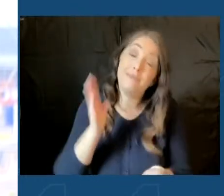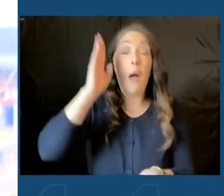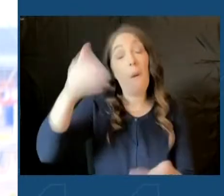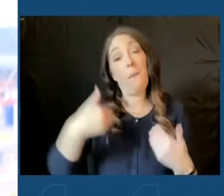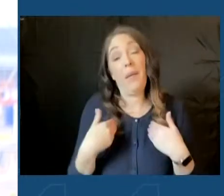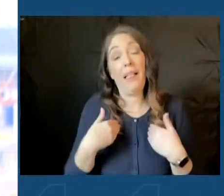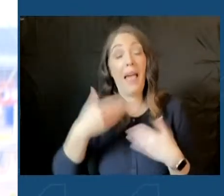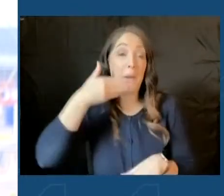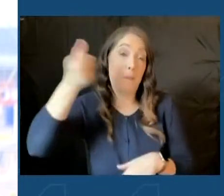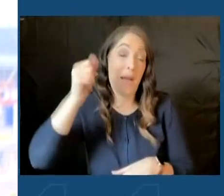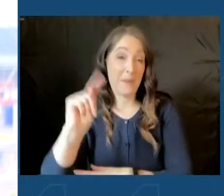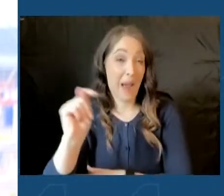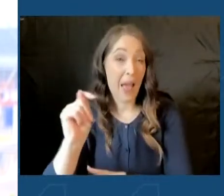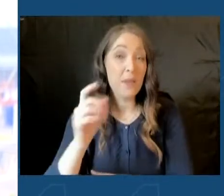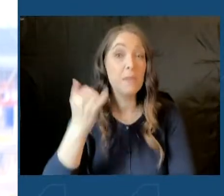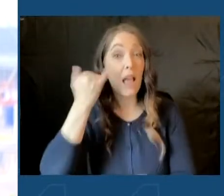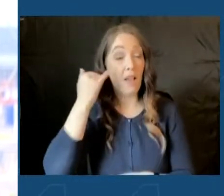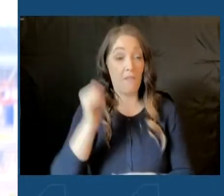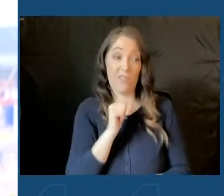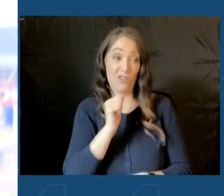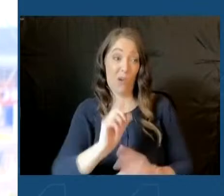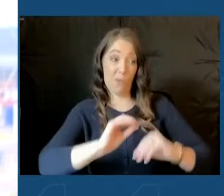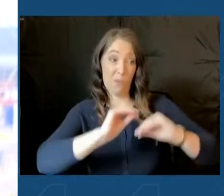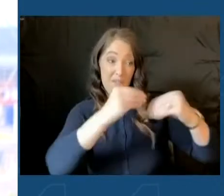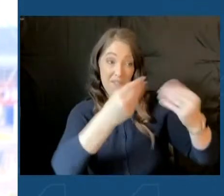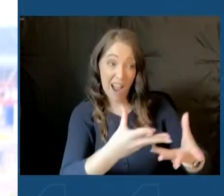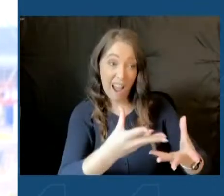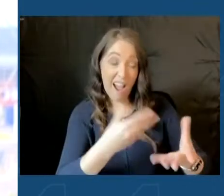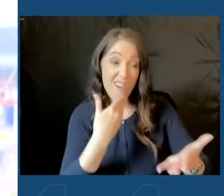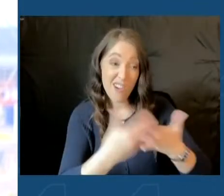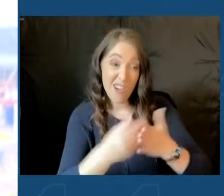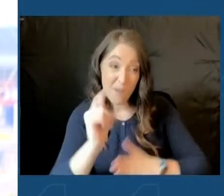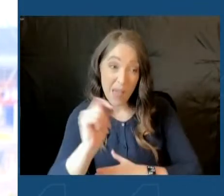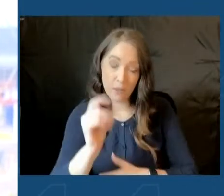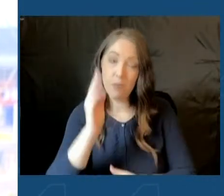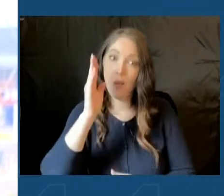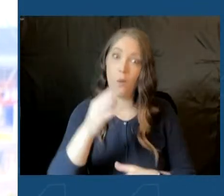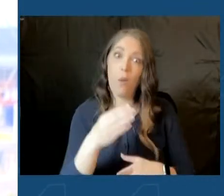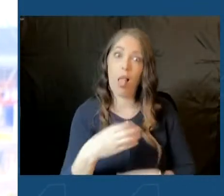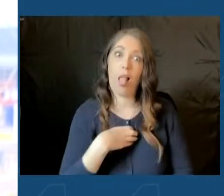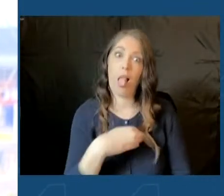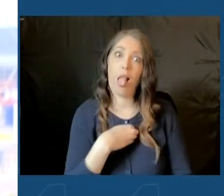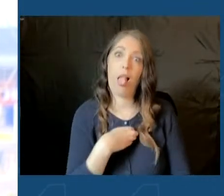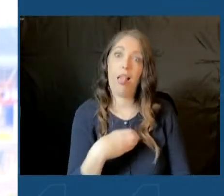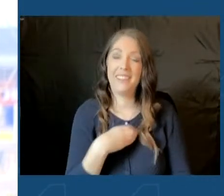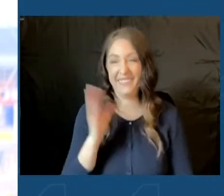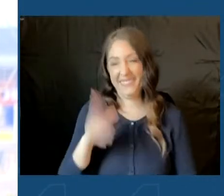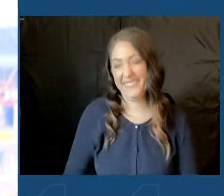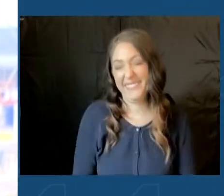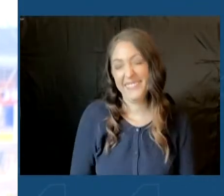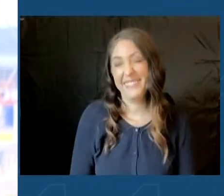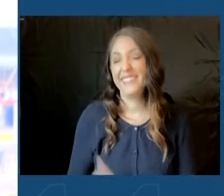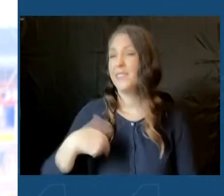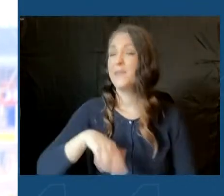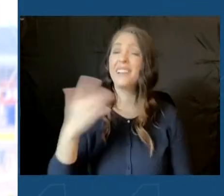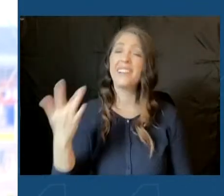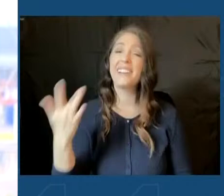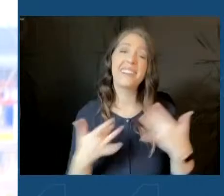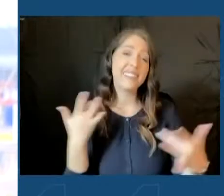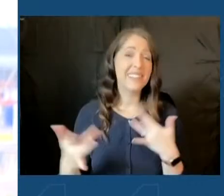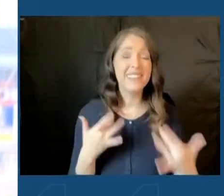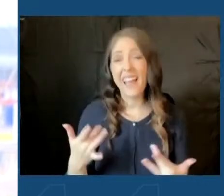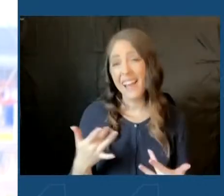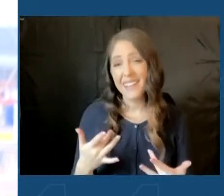don't provide good bathrooms, we hear about it. But anyway, so it's very exciting. It's very exciting. We are very happy to be constituents